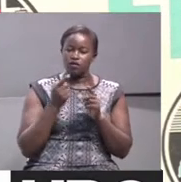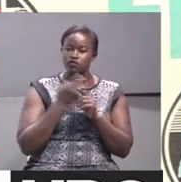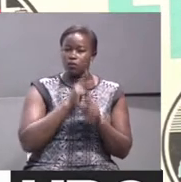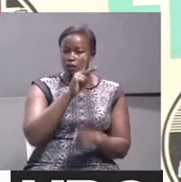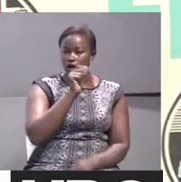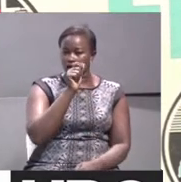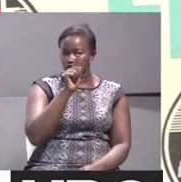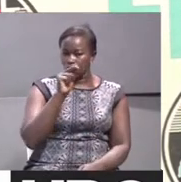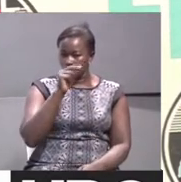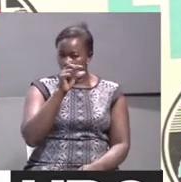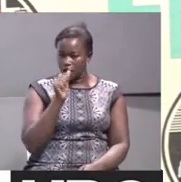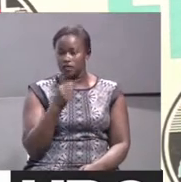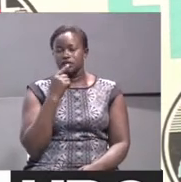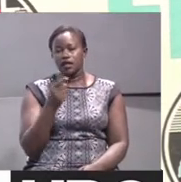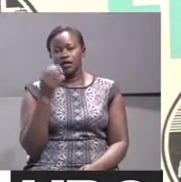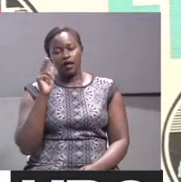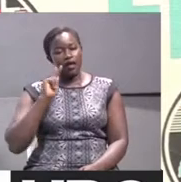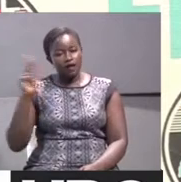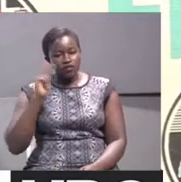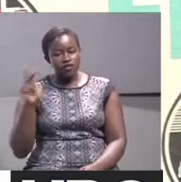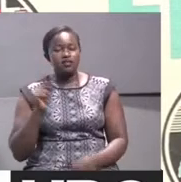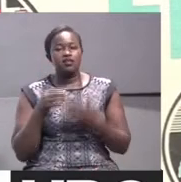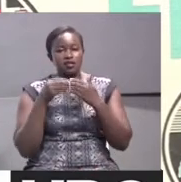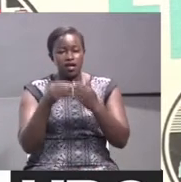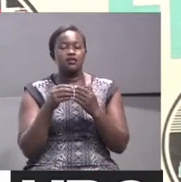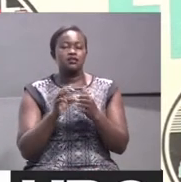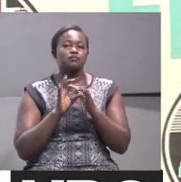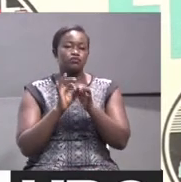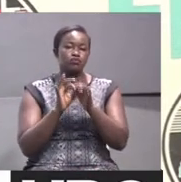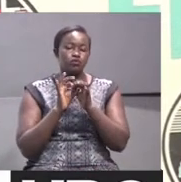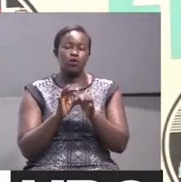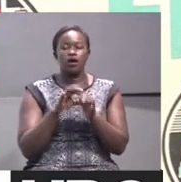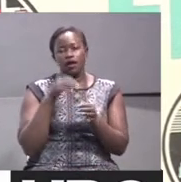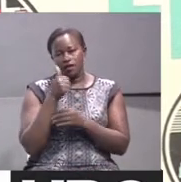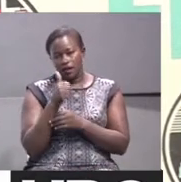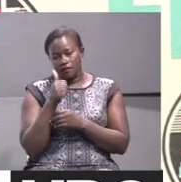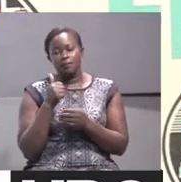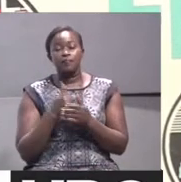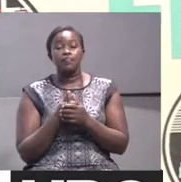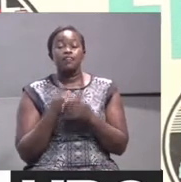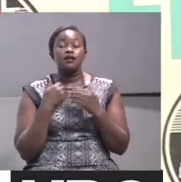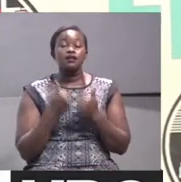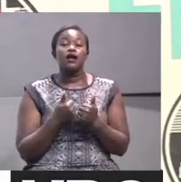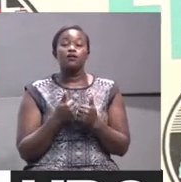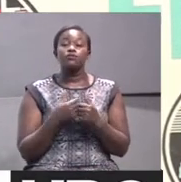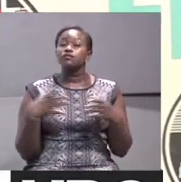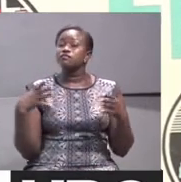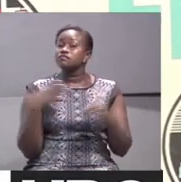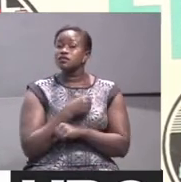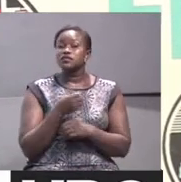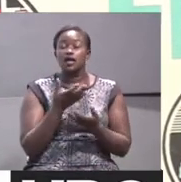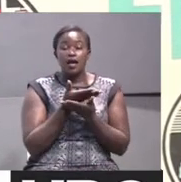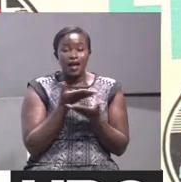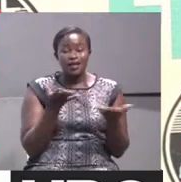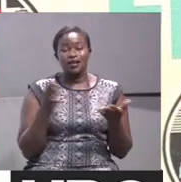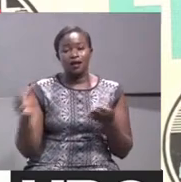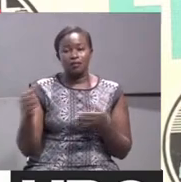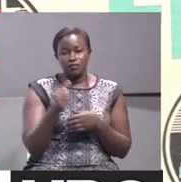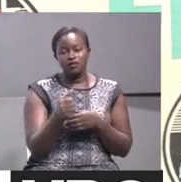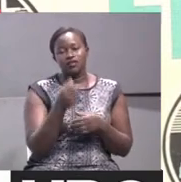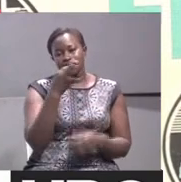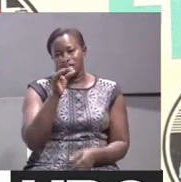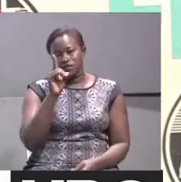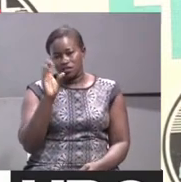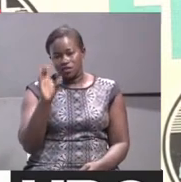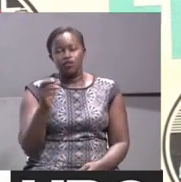FDC leadership colluded with NRM. The absence of any appointed FDC official in the